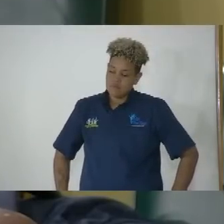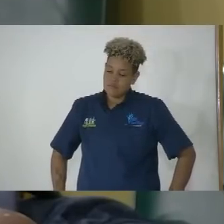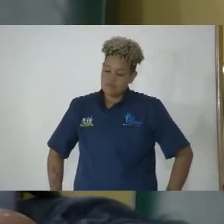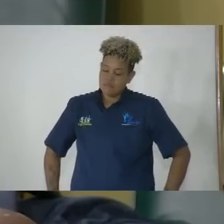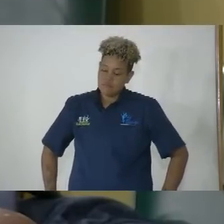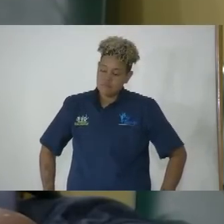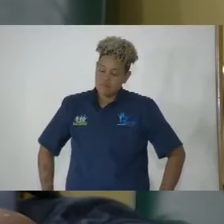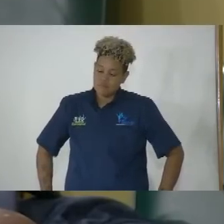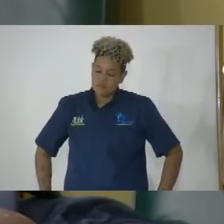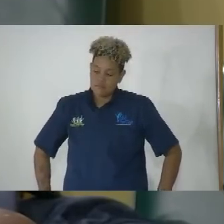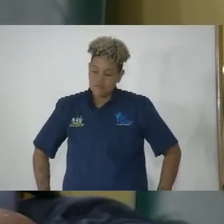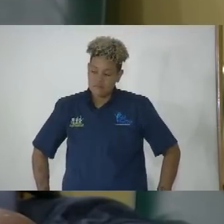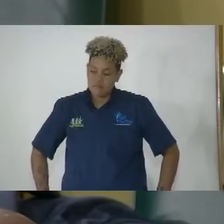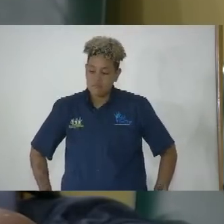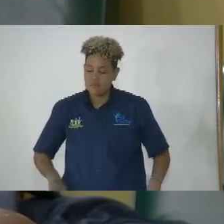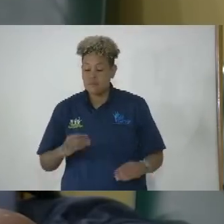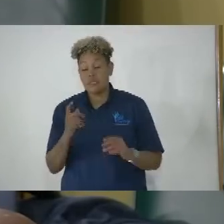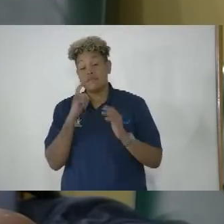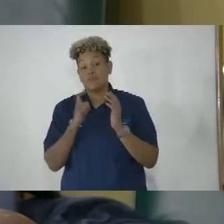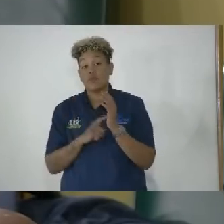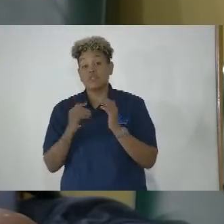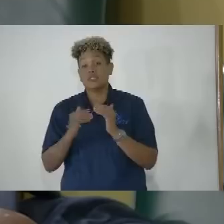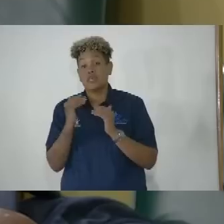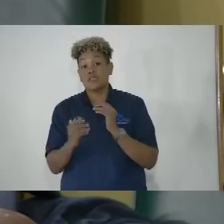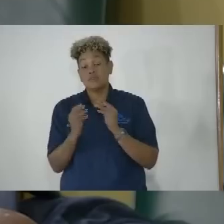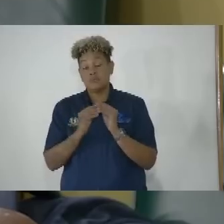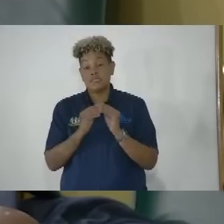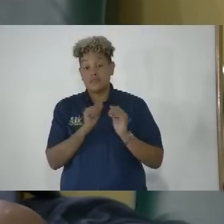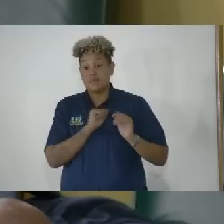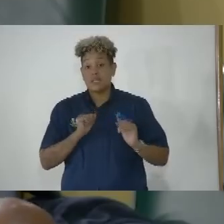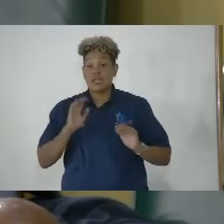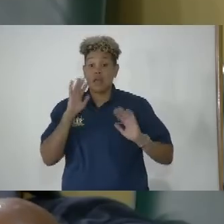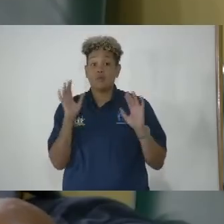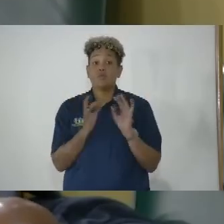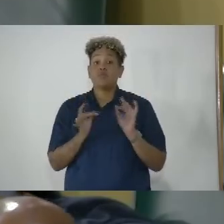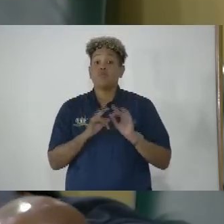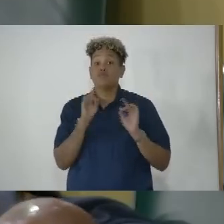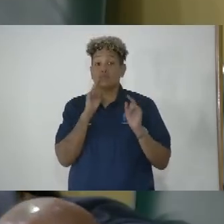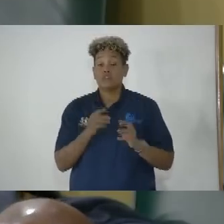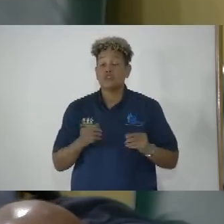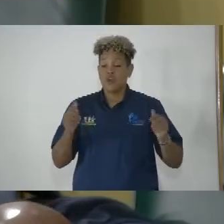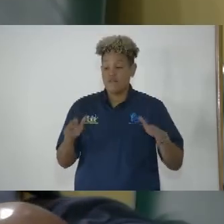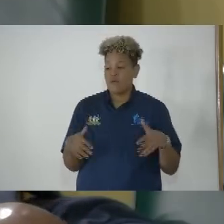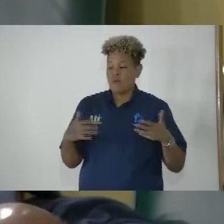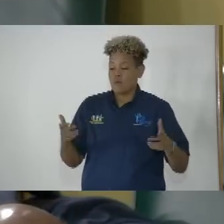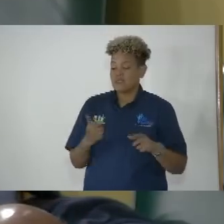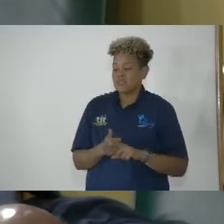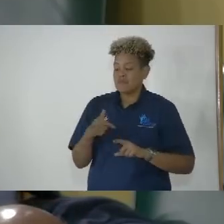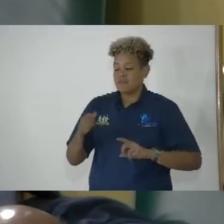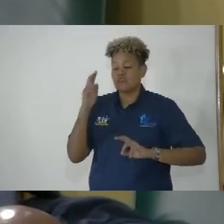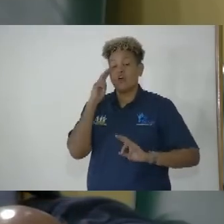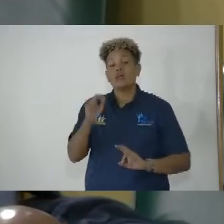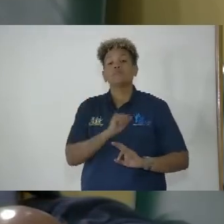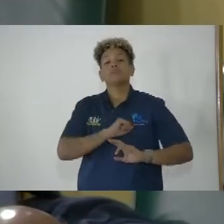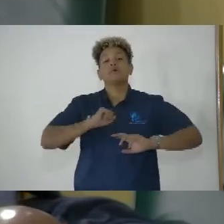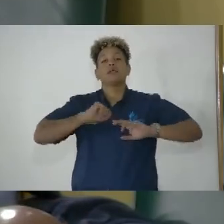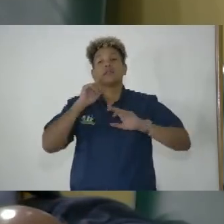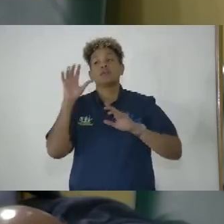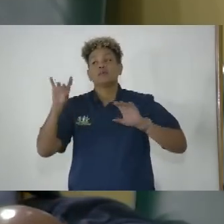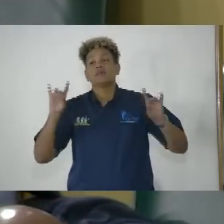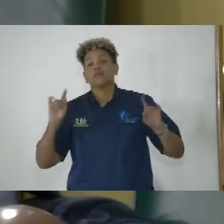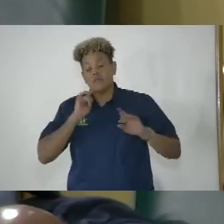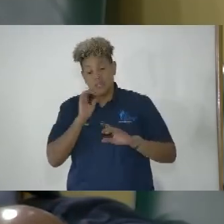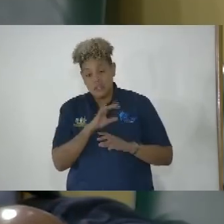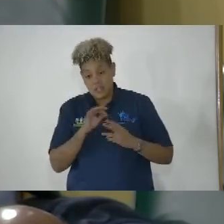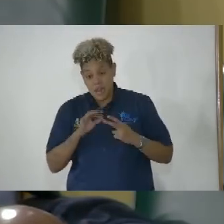I beg to give notice that at the next meeting of the Senate, I will move, be it resolved, that this Honorable Senate appoint a select